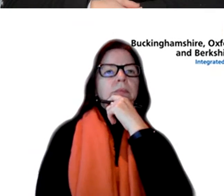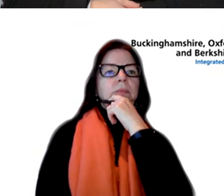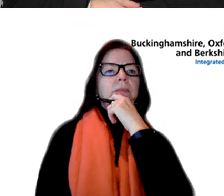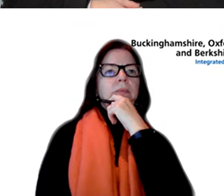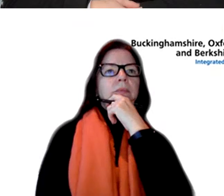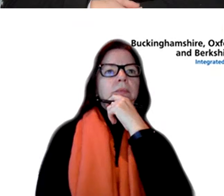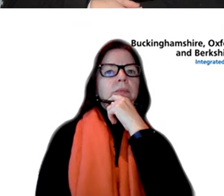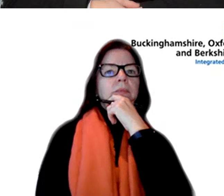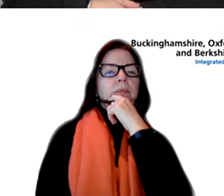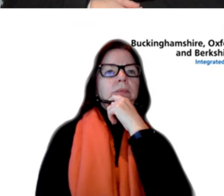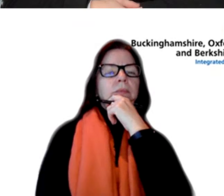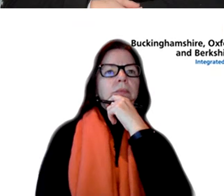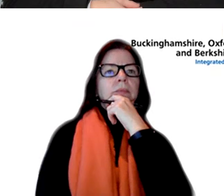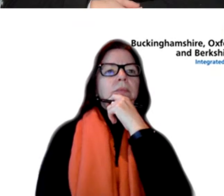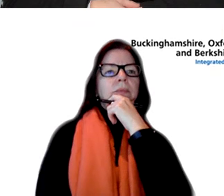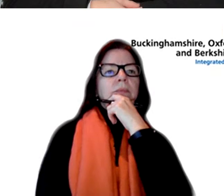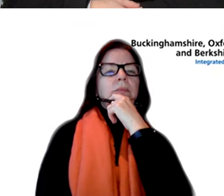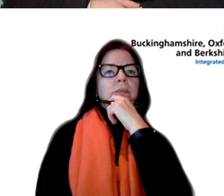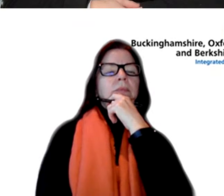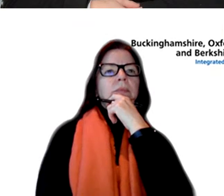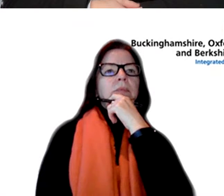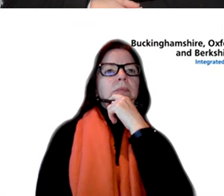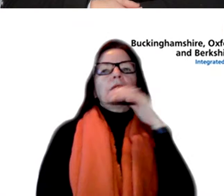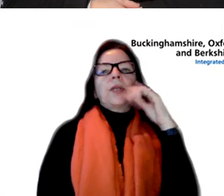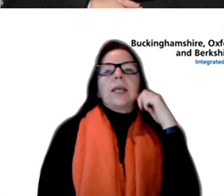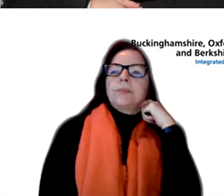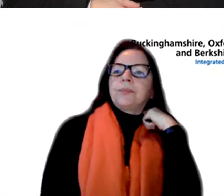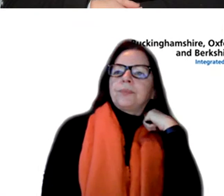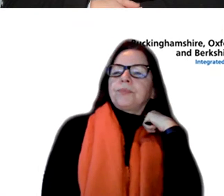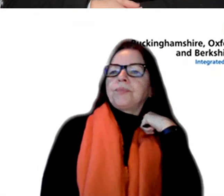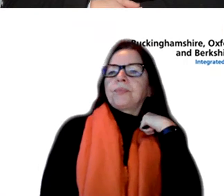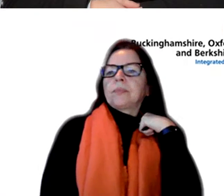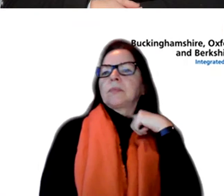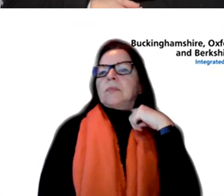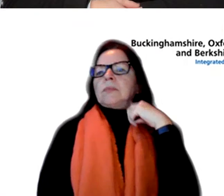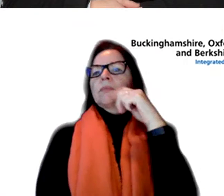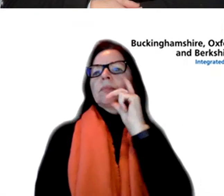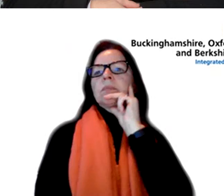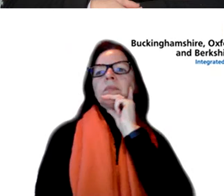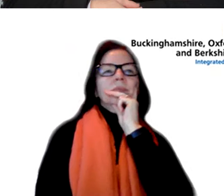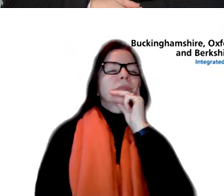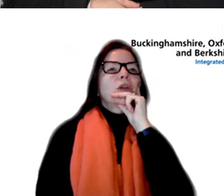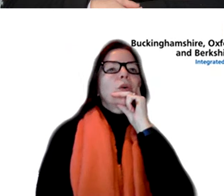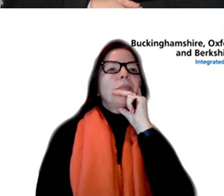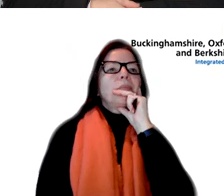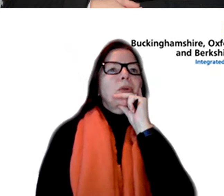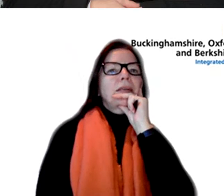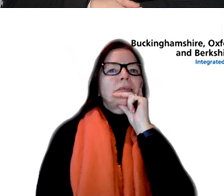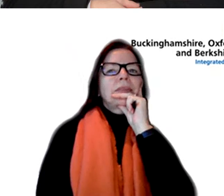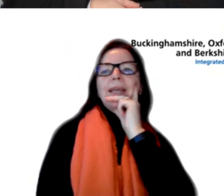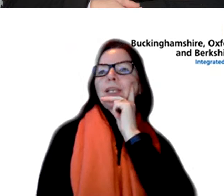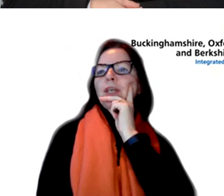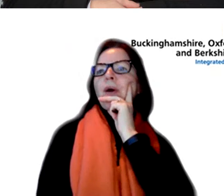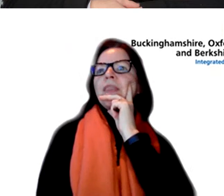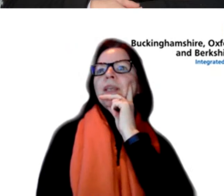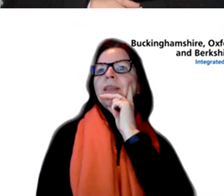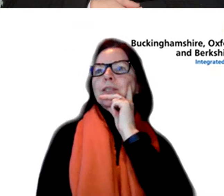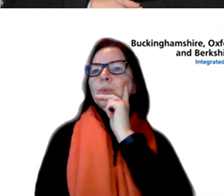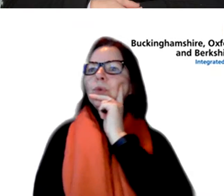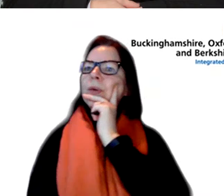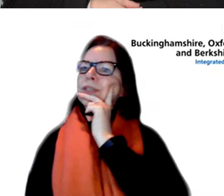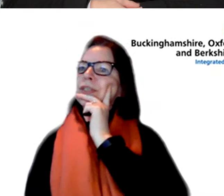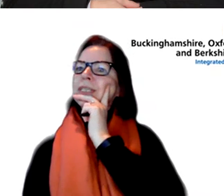usually delivered. It could be face-to-face or remote, but it's full-on training. All right, brilliant. Thank you.